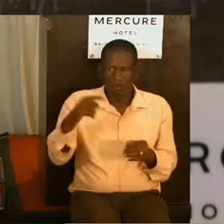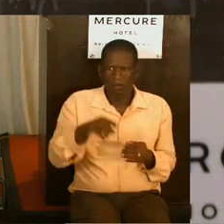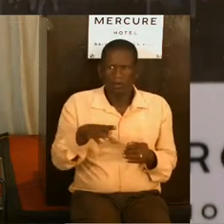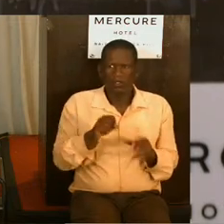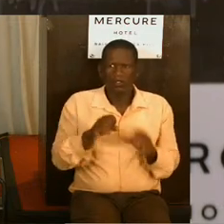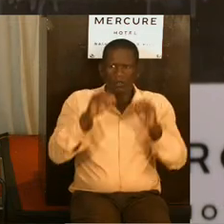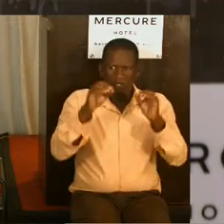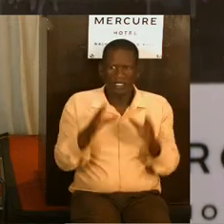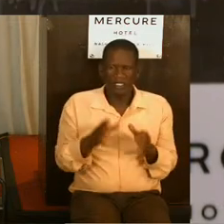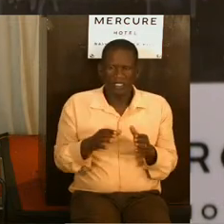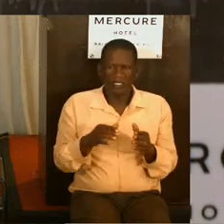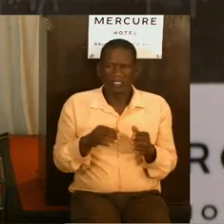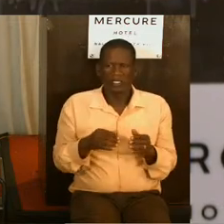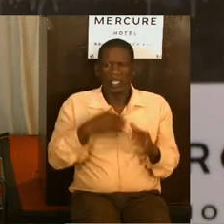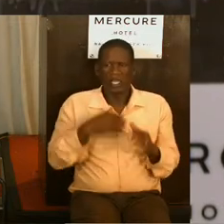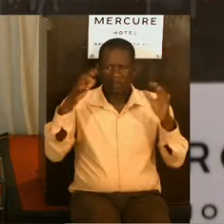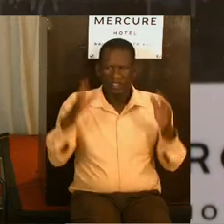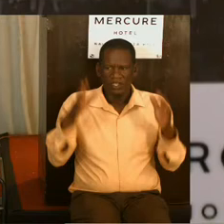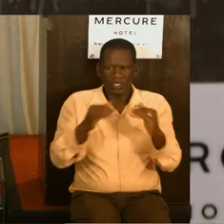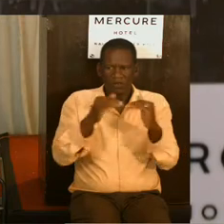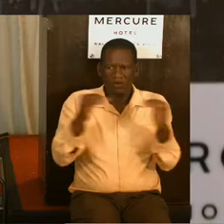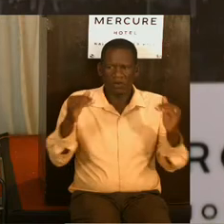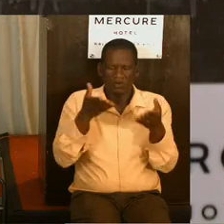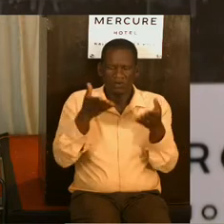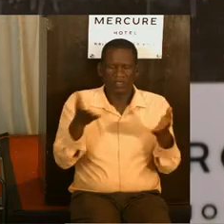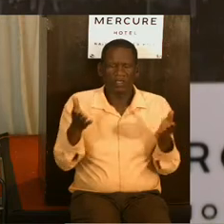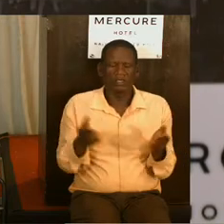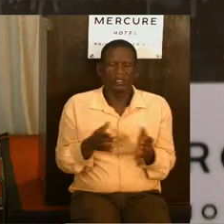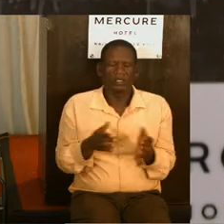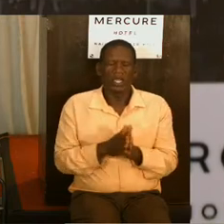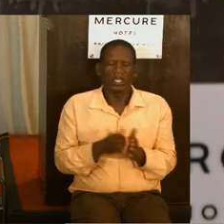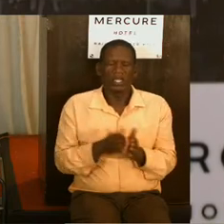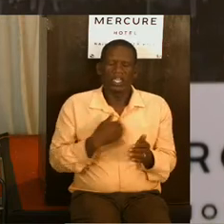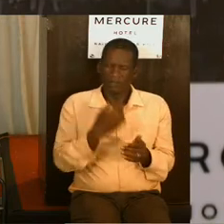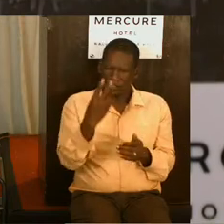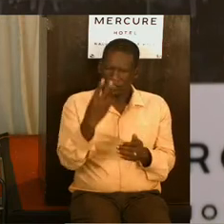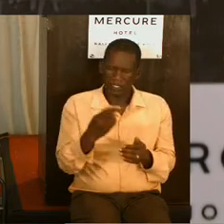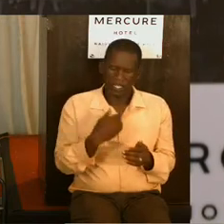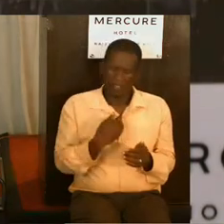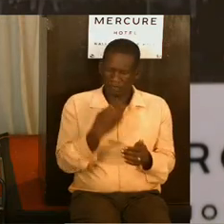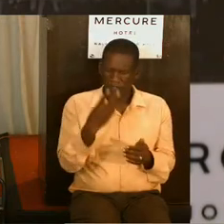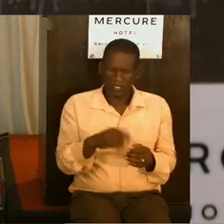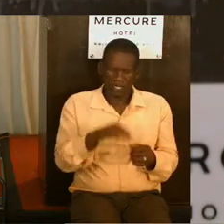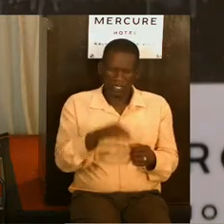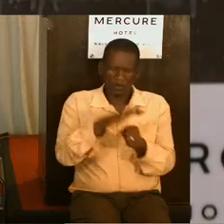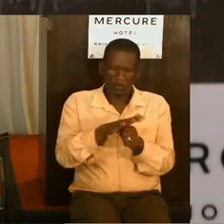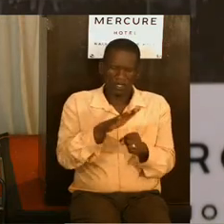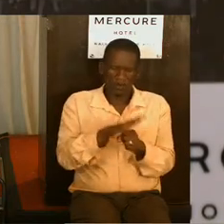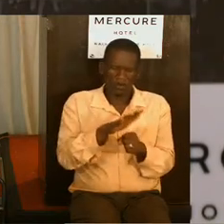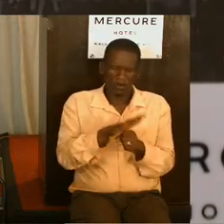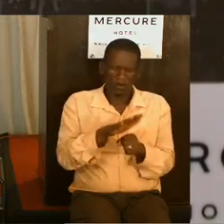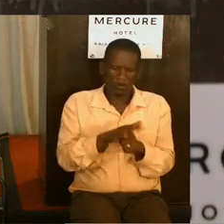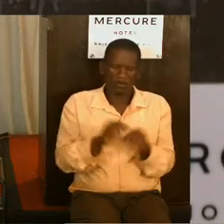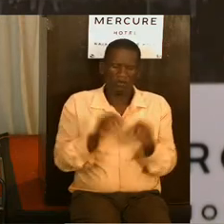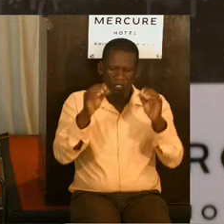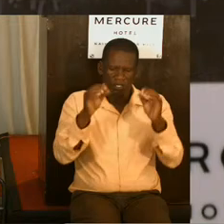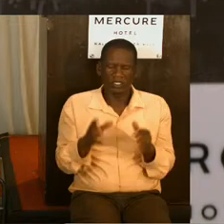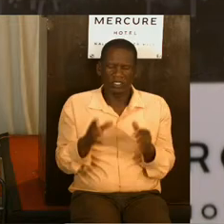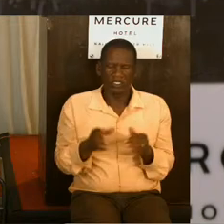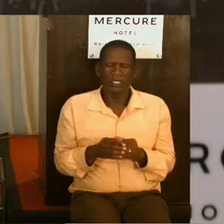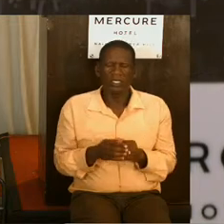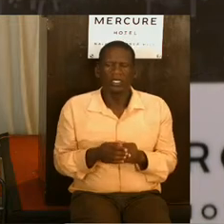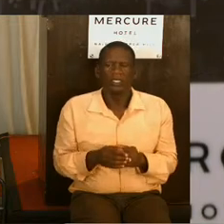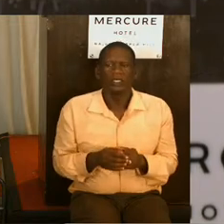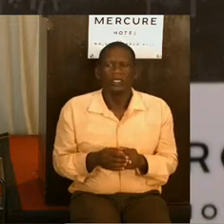so teachers as the great equalizers and I've seen a lot of teachers who